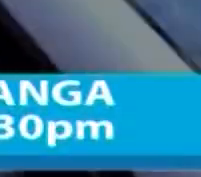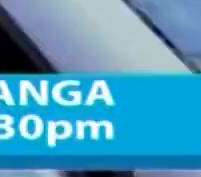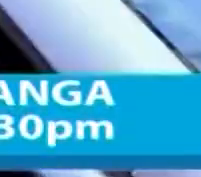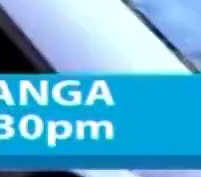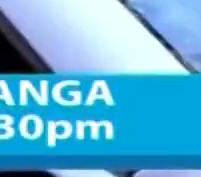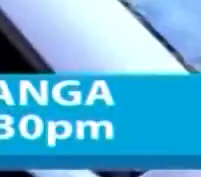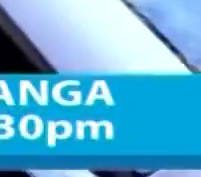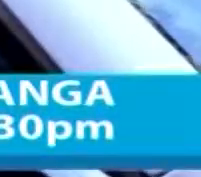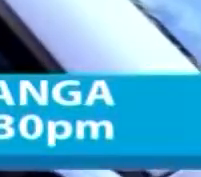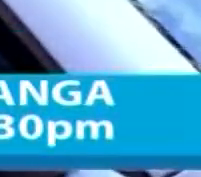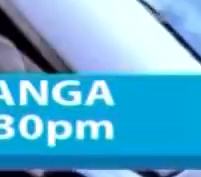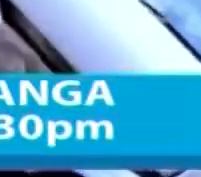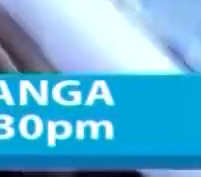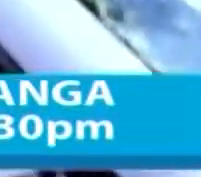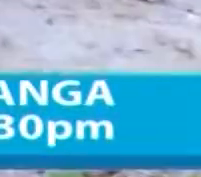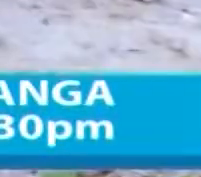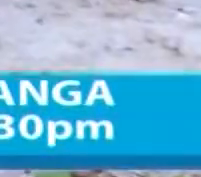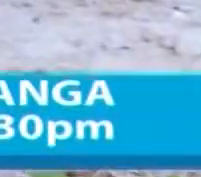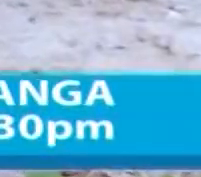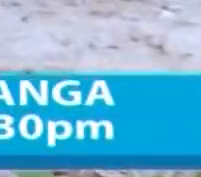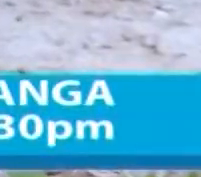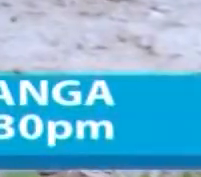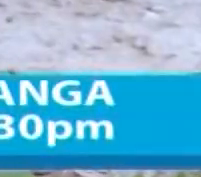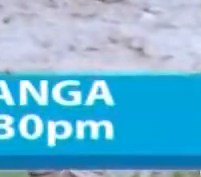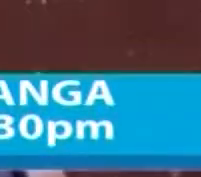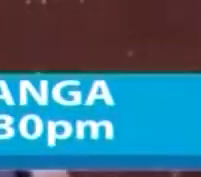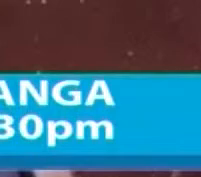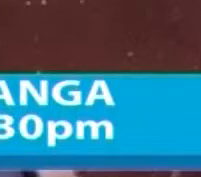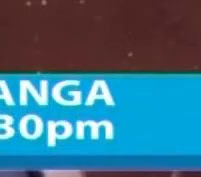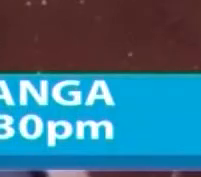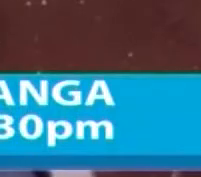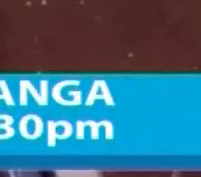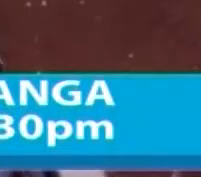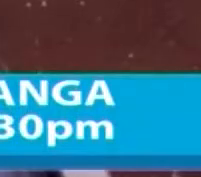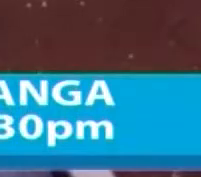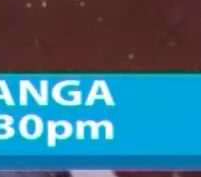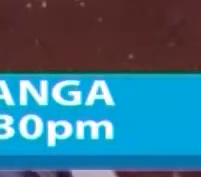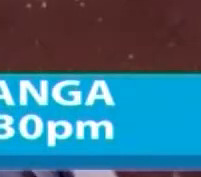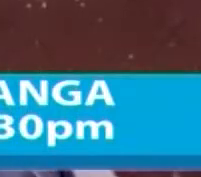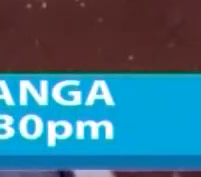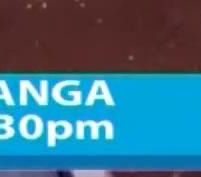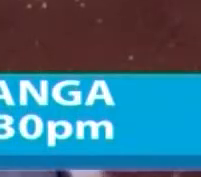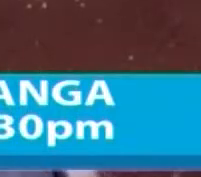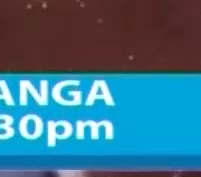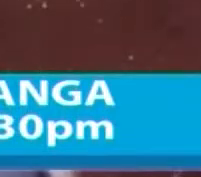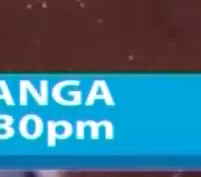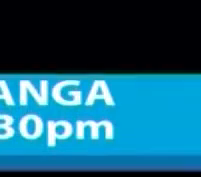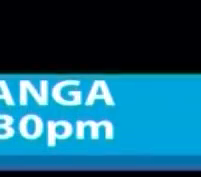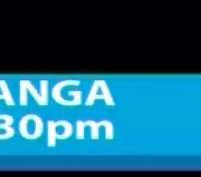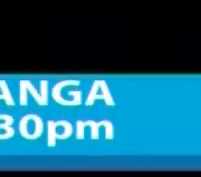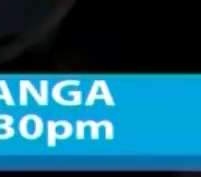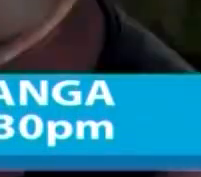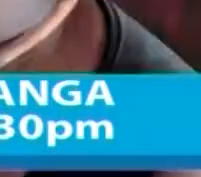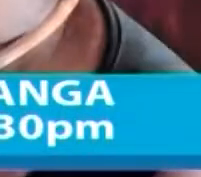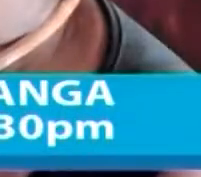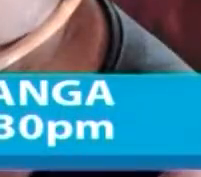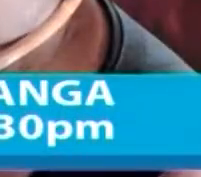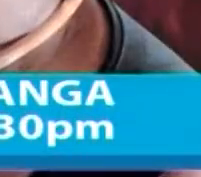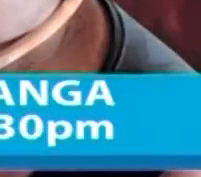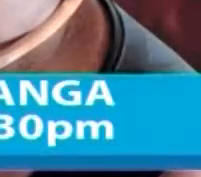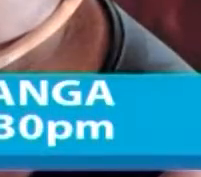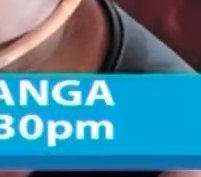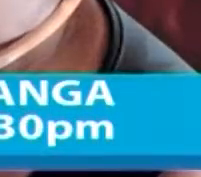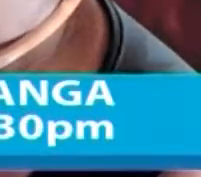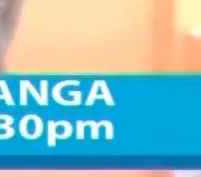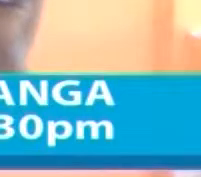Mimi naitwa mzee Sabasaba. Na nitalimaza lenyewe. Nisafishe roho yangu. Ponda mali at